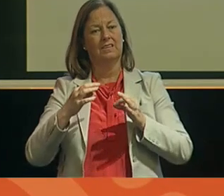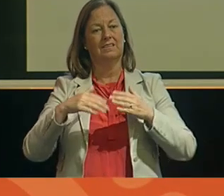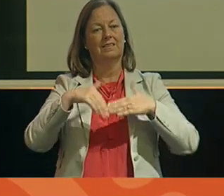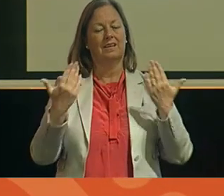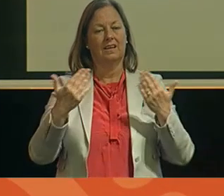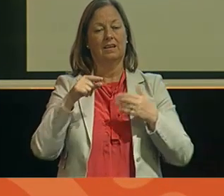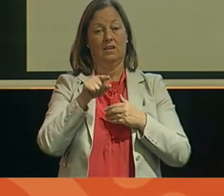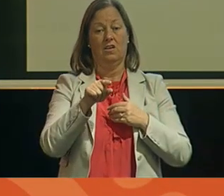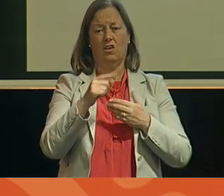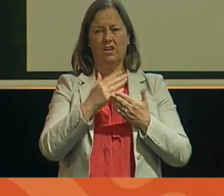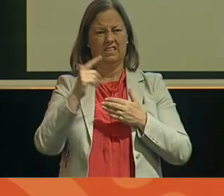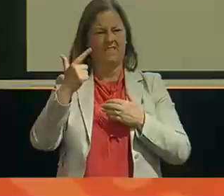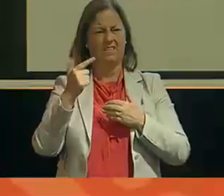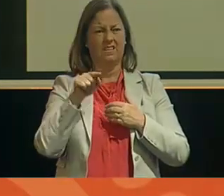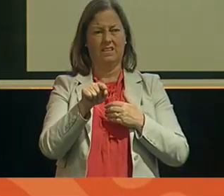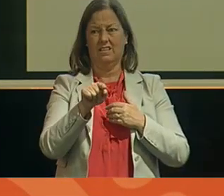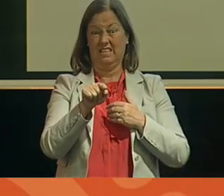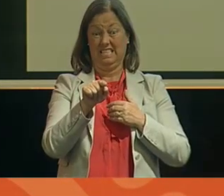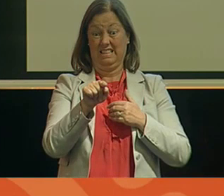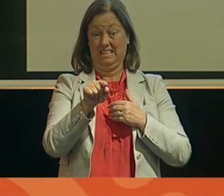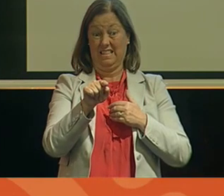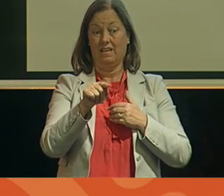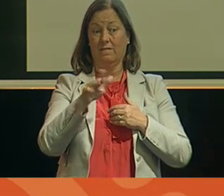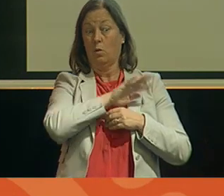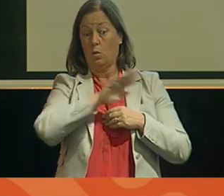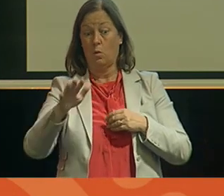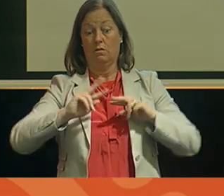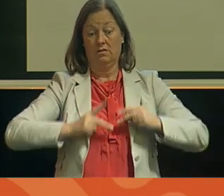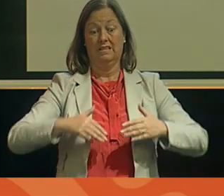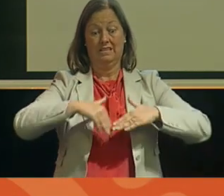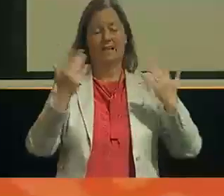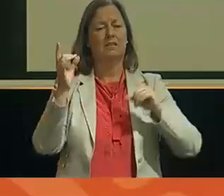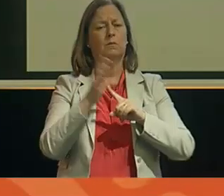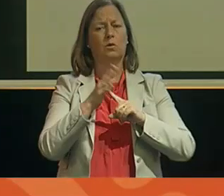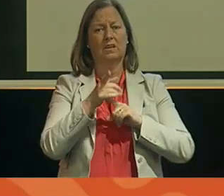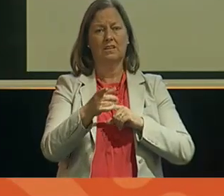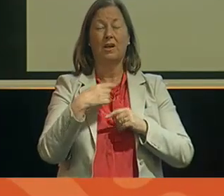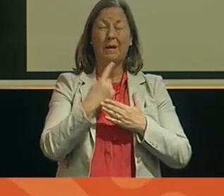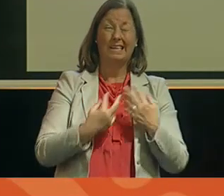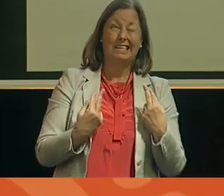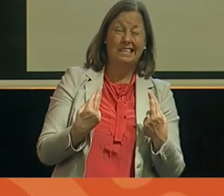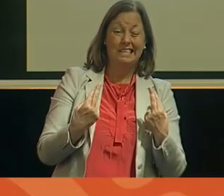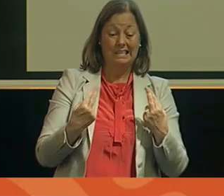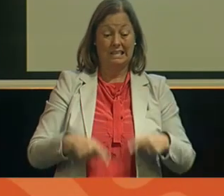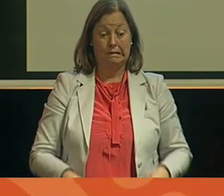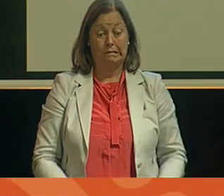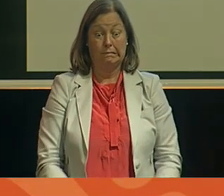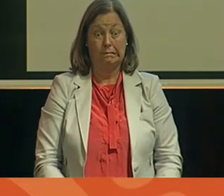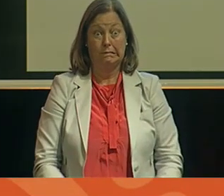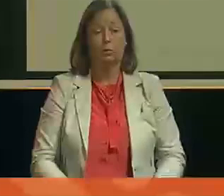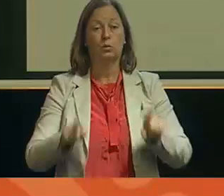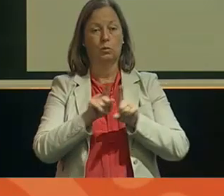7th. That will be like a landmark day for all transgender women in Malaysia. So I'm crossing my fingers and my toes or wherever crossing, yeah?